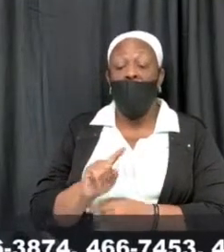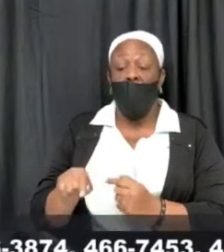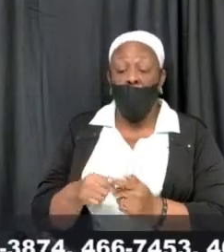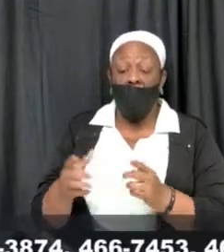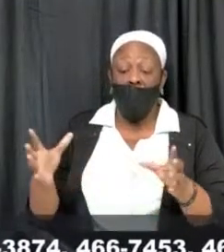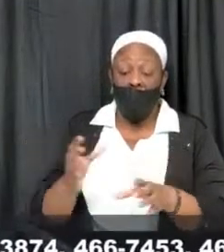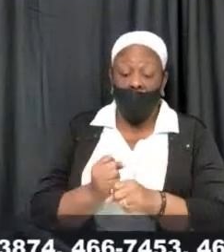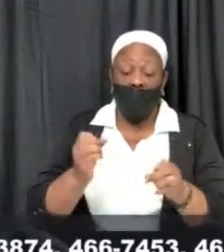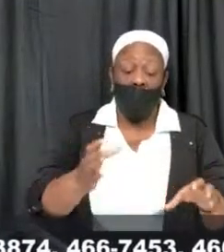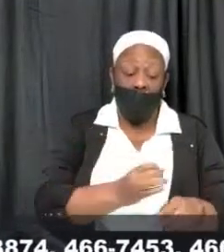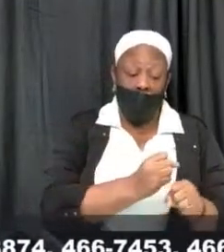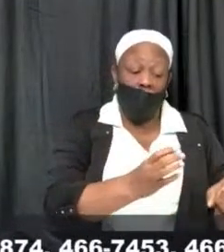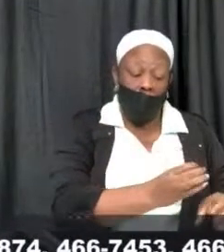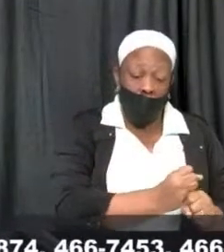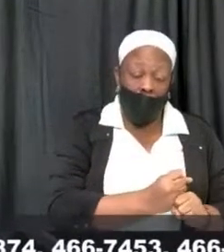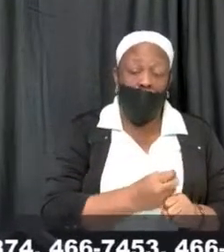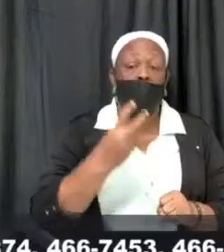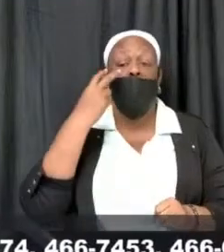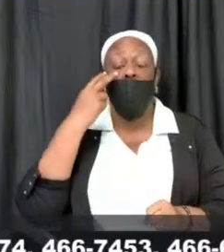Grenadines. Thank you.